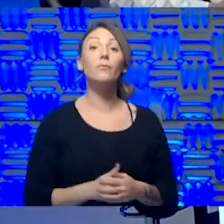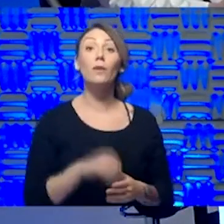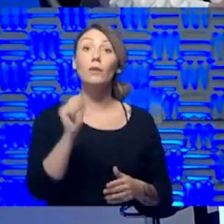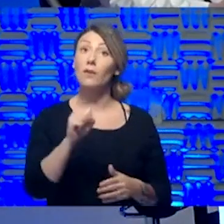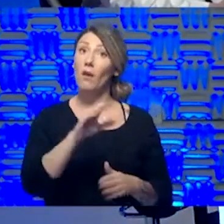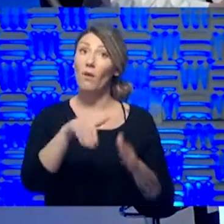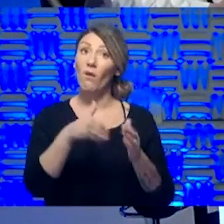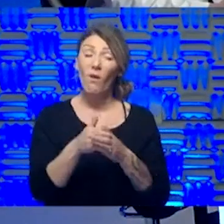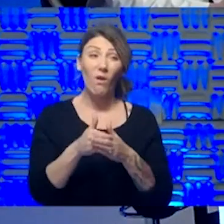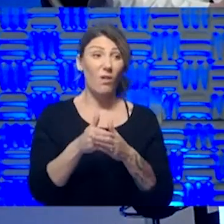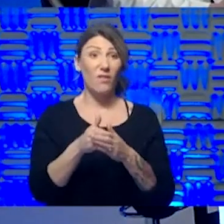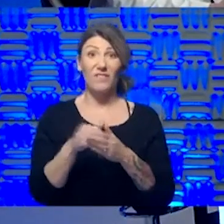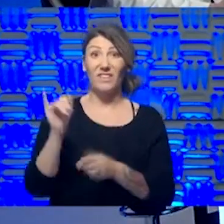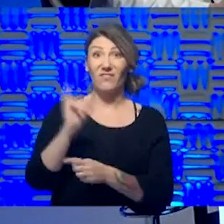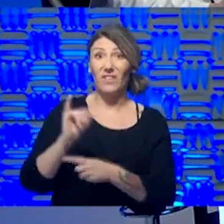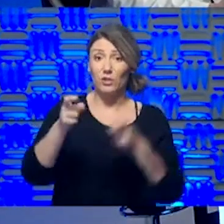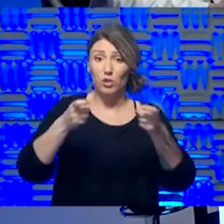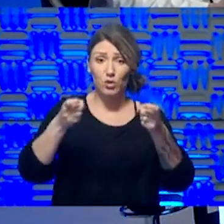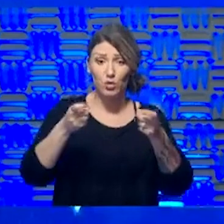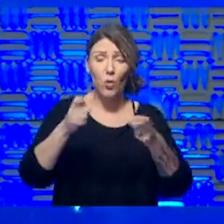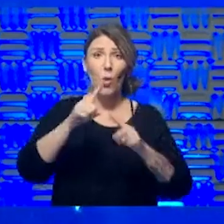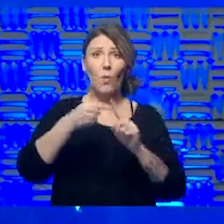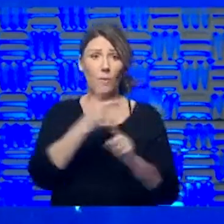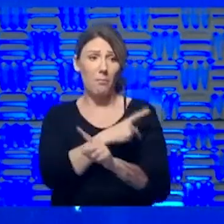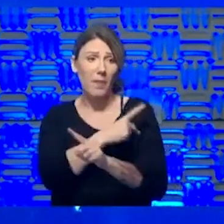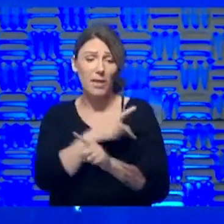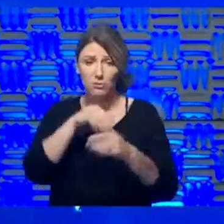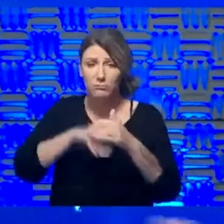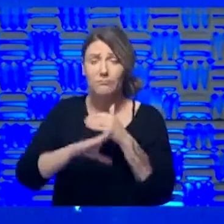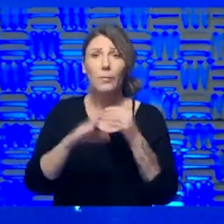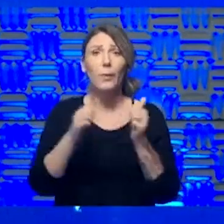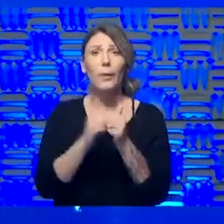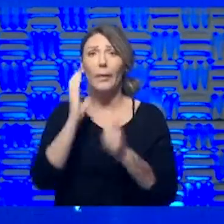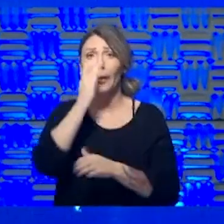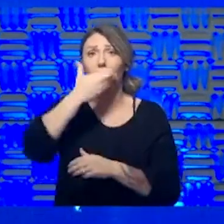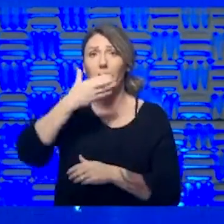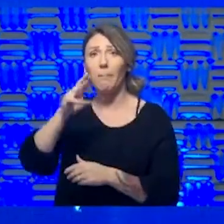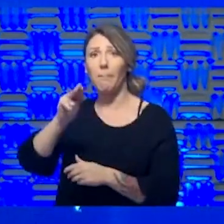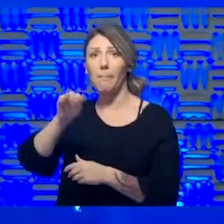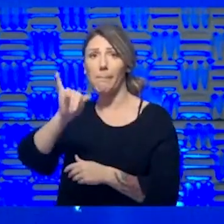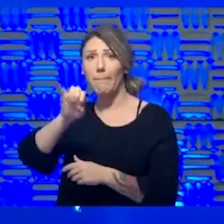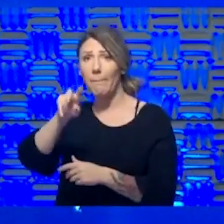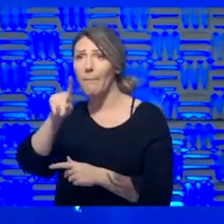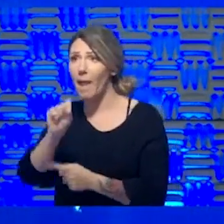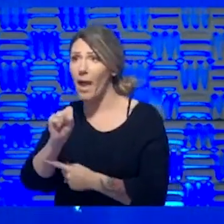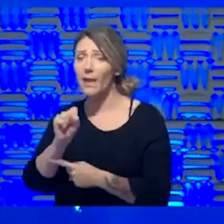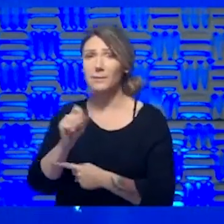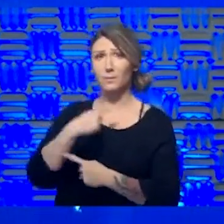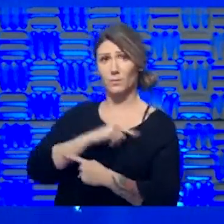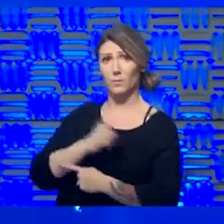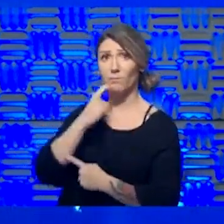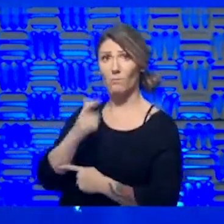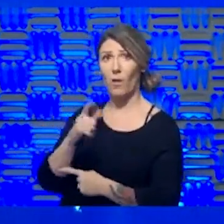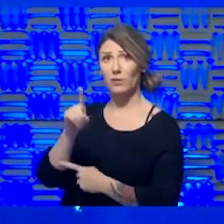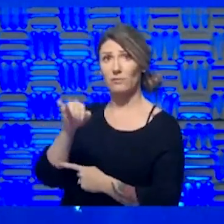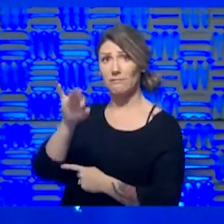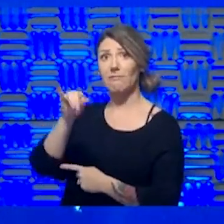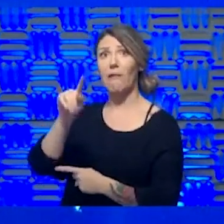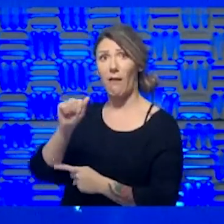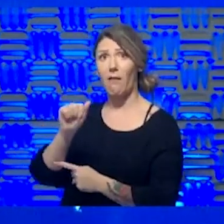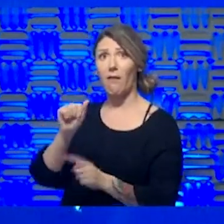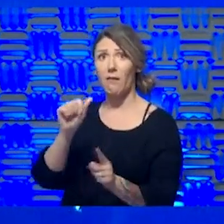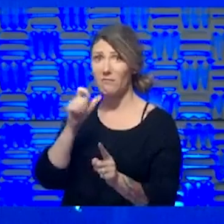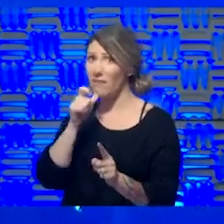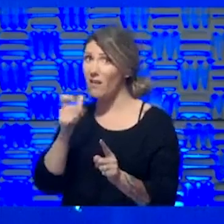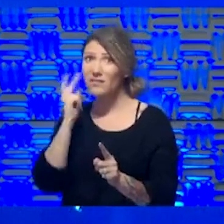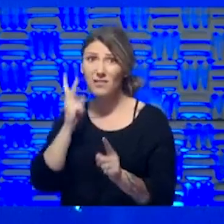walk in with masks and things like that. So, you know, we watch pretty closely, Dana, our infection control in different clinics. I don't think we're seeing a spike in